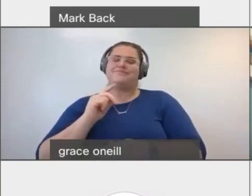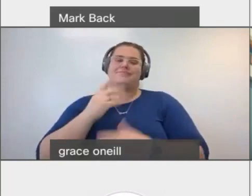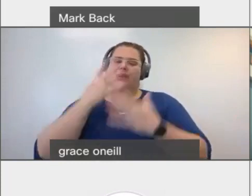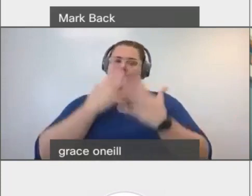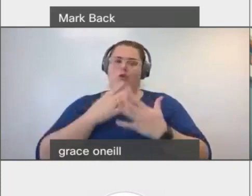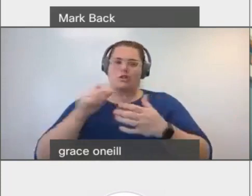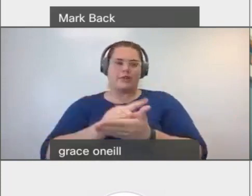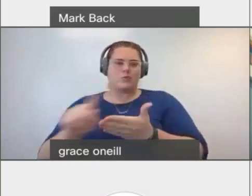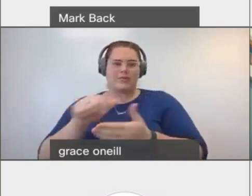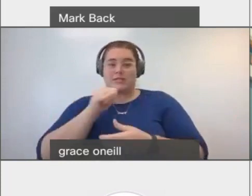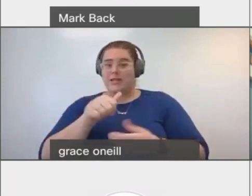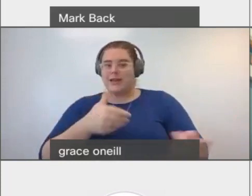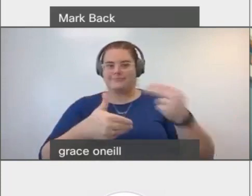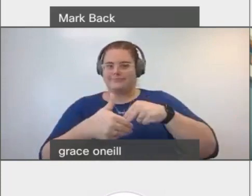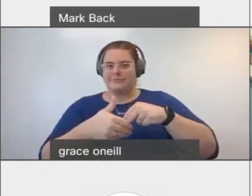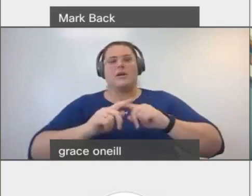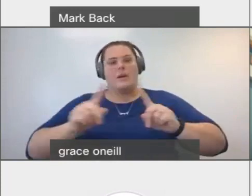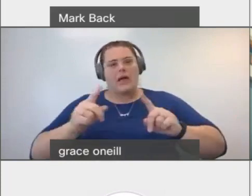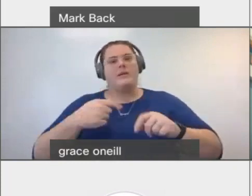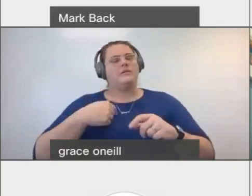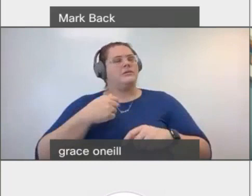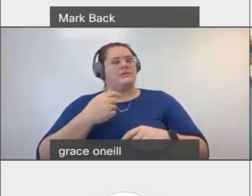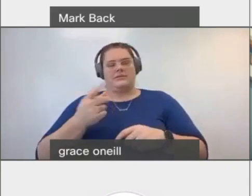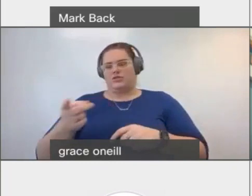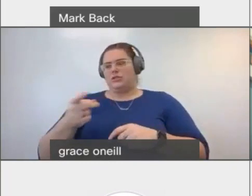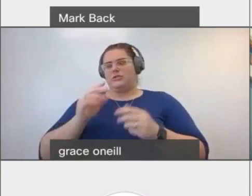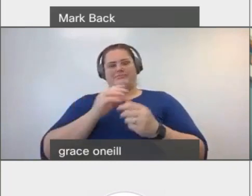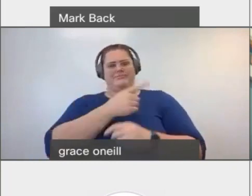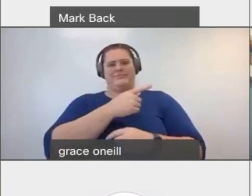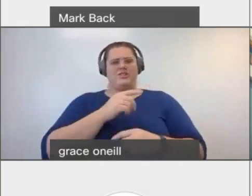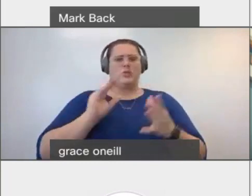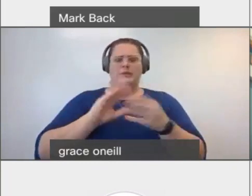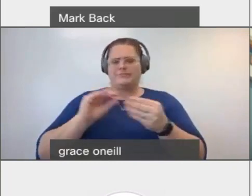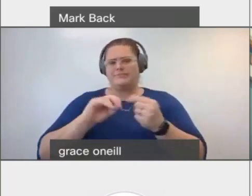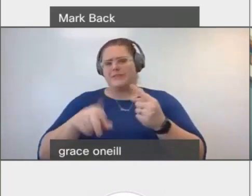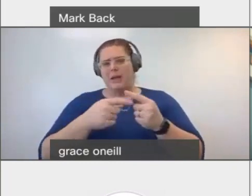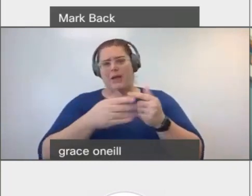the question about how long you can expect those waiver requests to take,